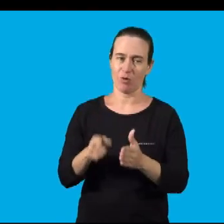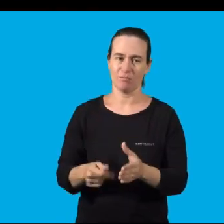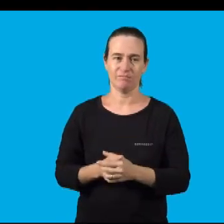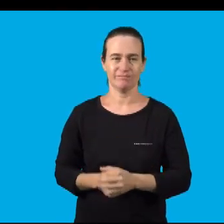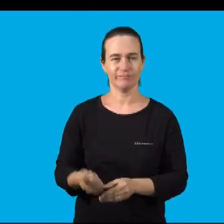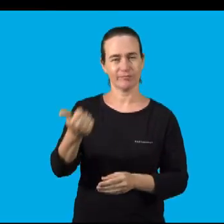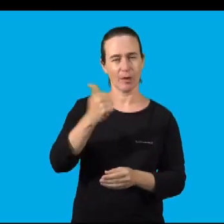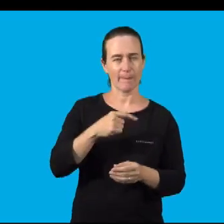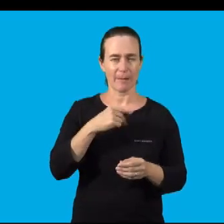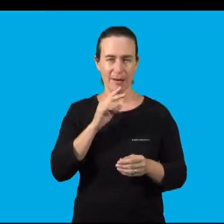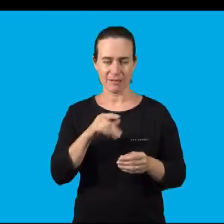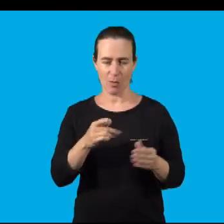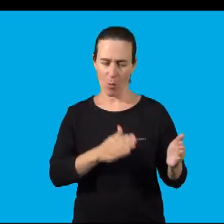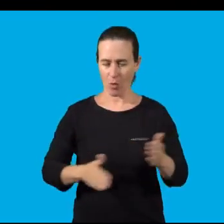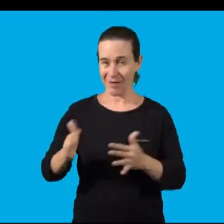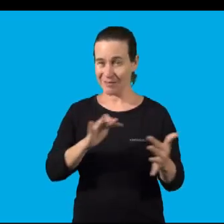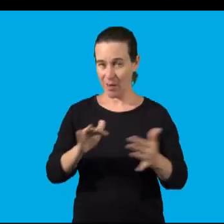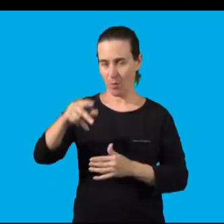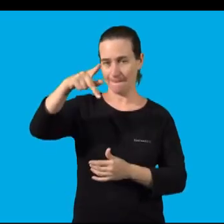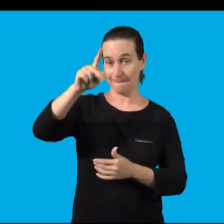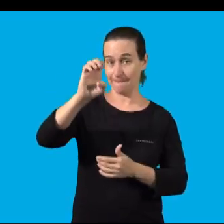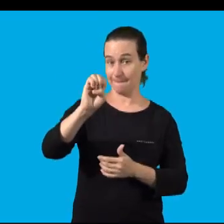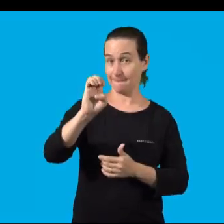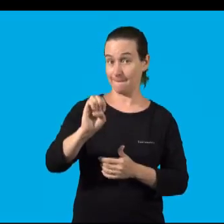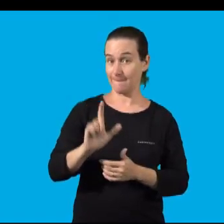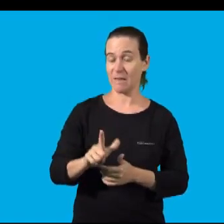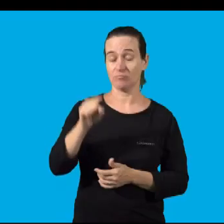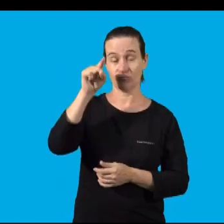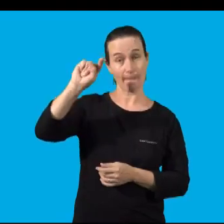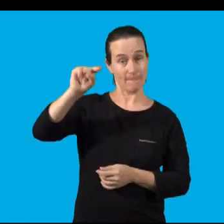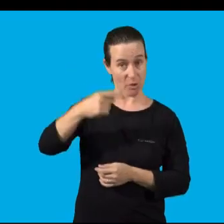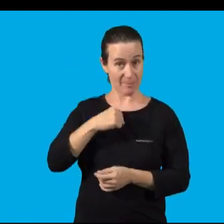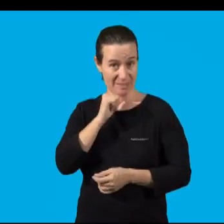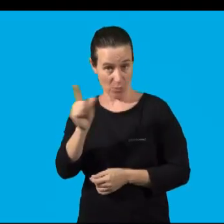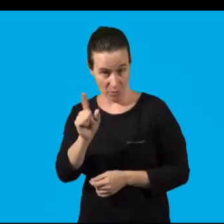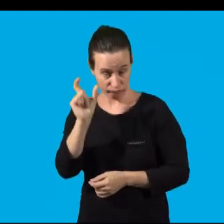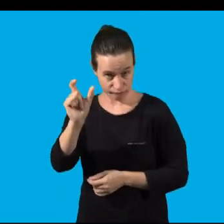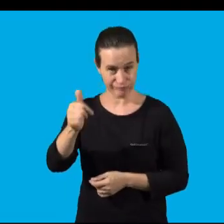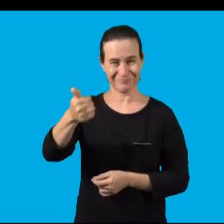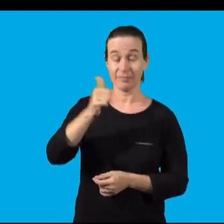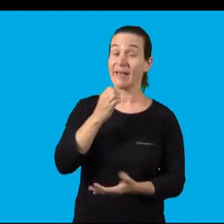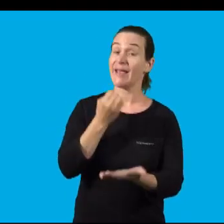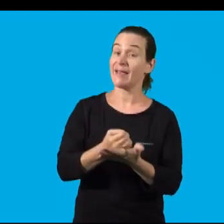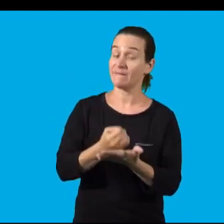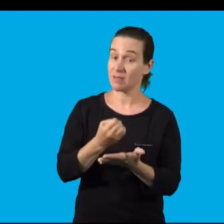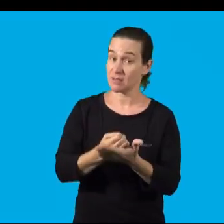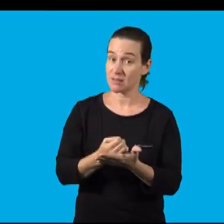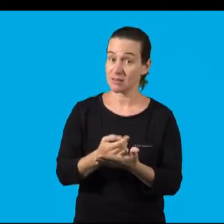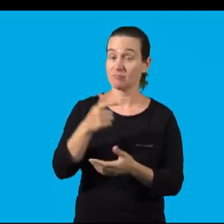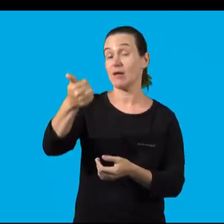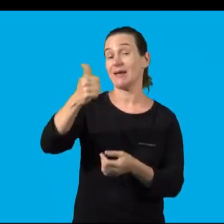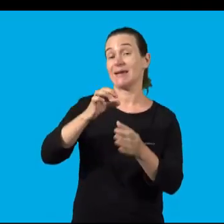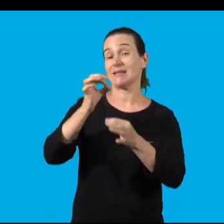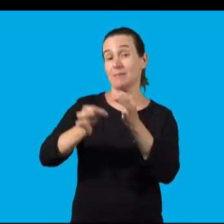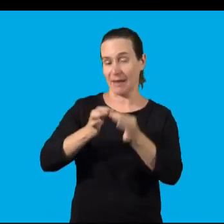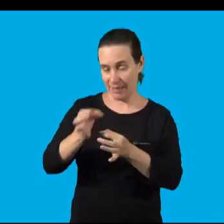answer using the Peel method. So remember, that is point, evidence, right? And